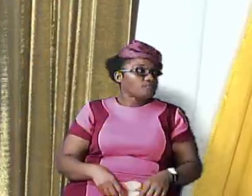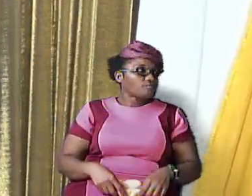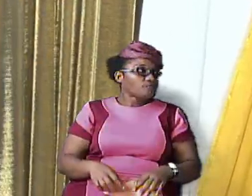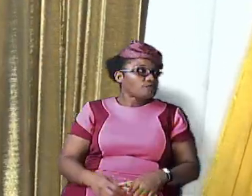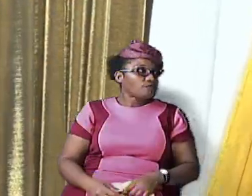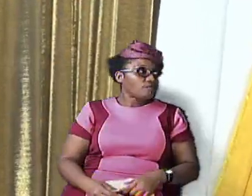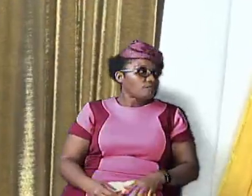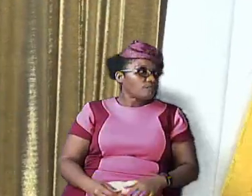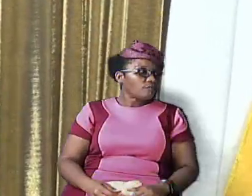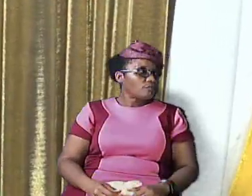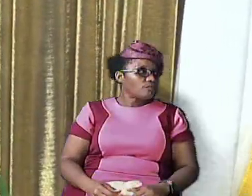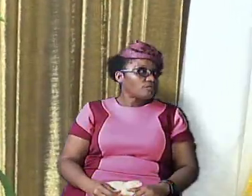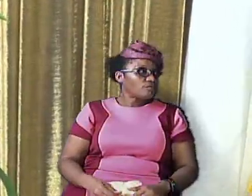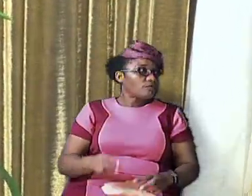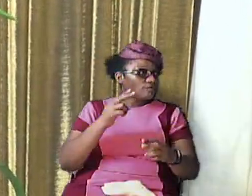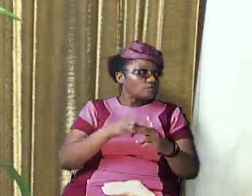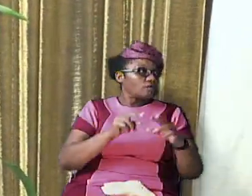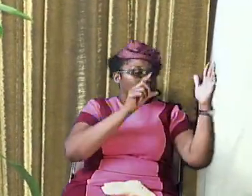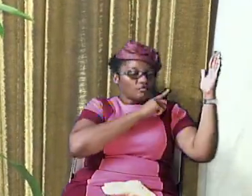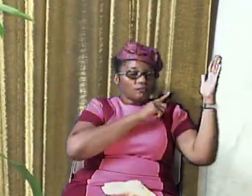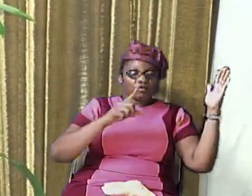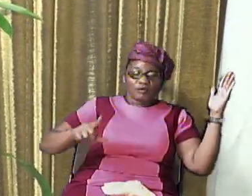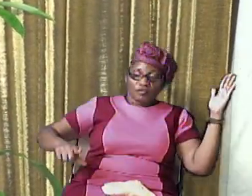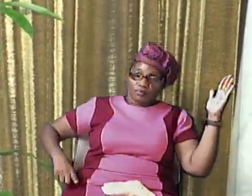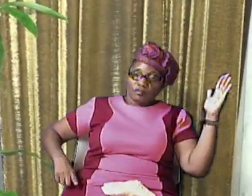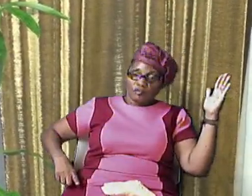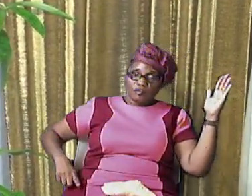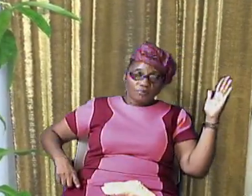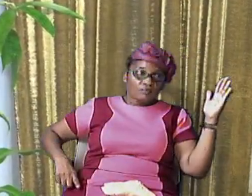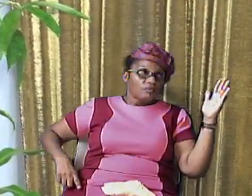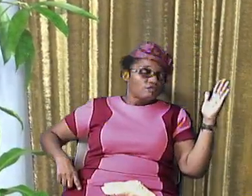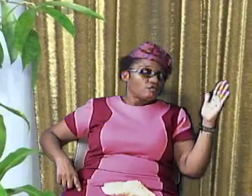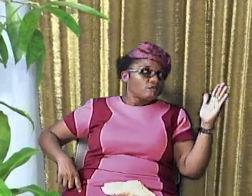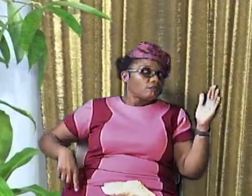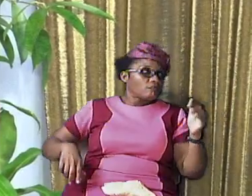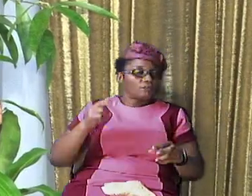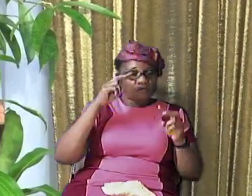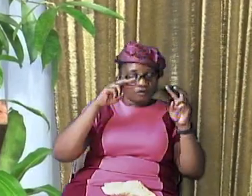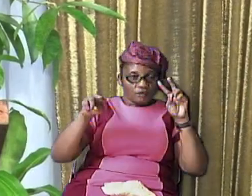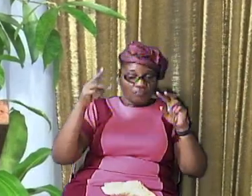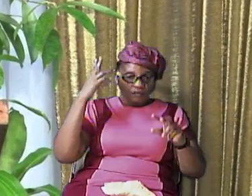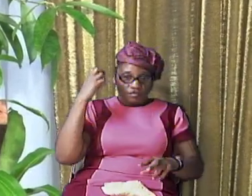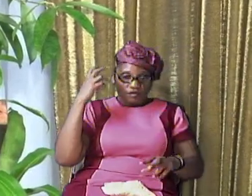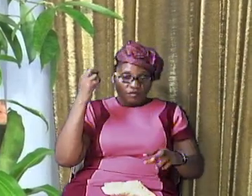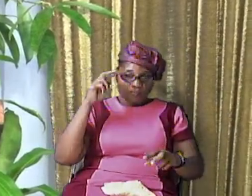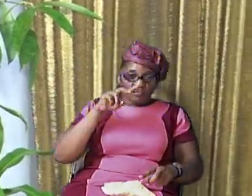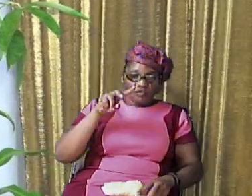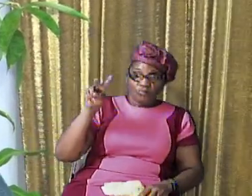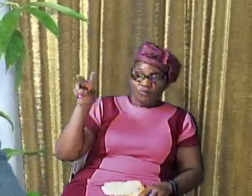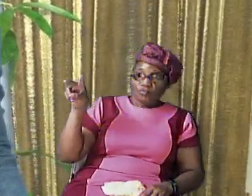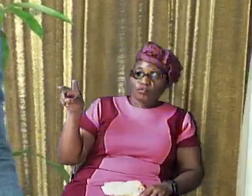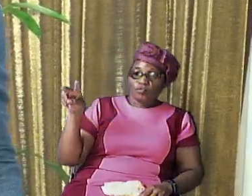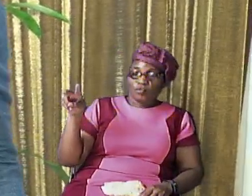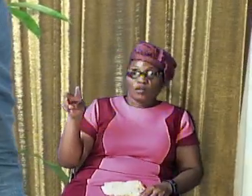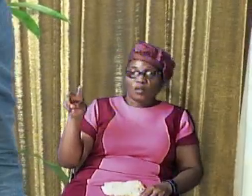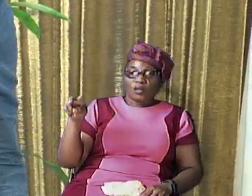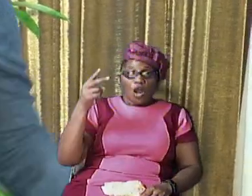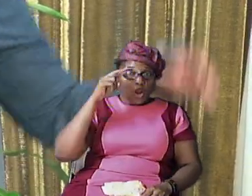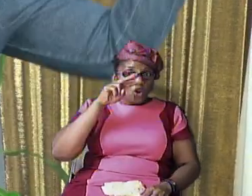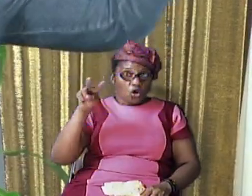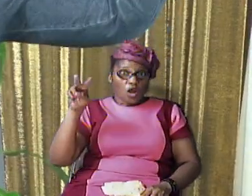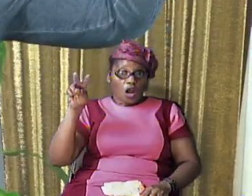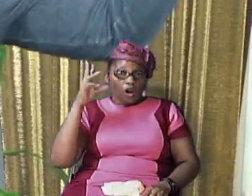I'm coming to you in the name of the Lord. Look out, Satan, look